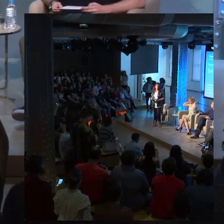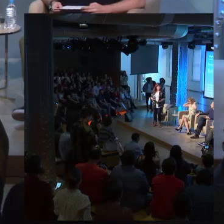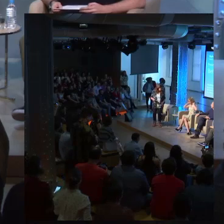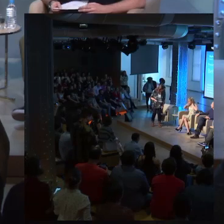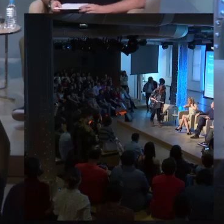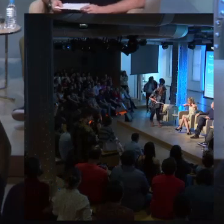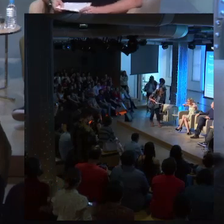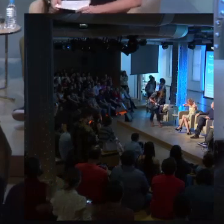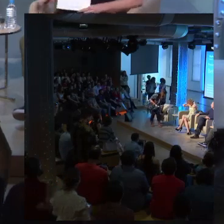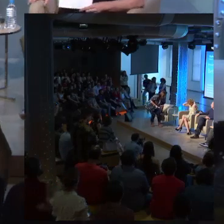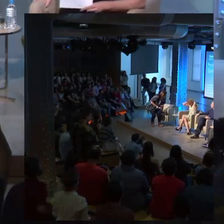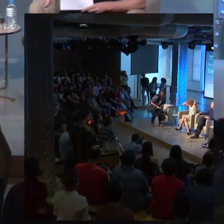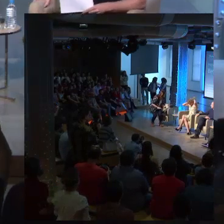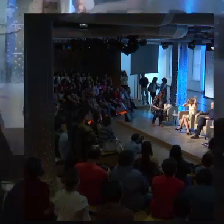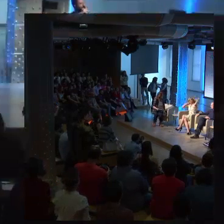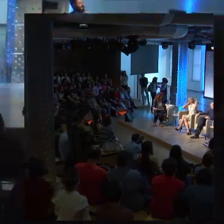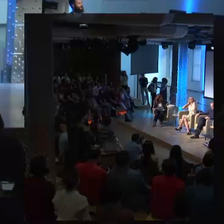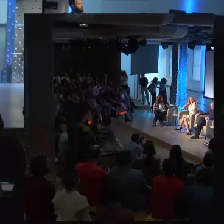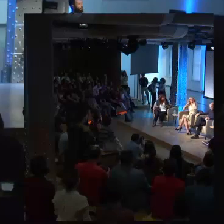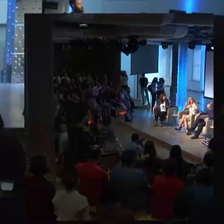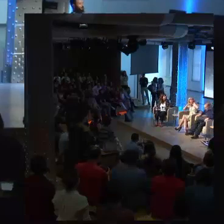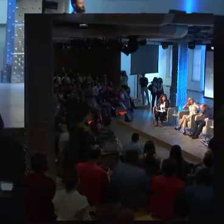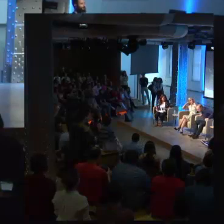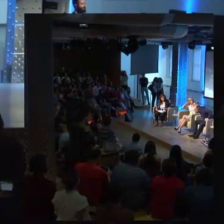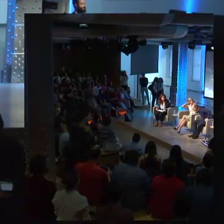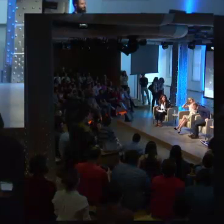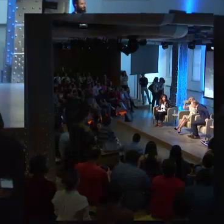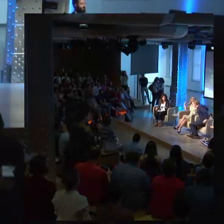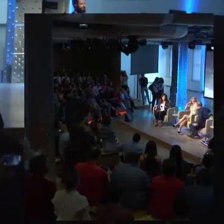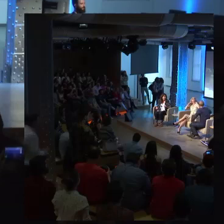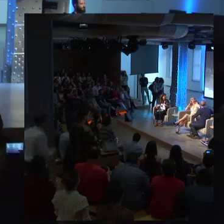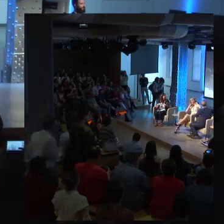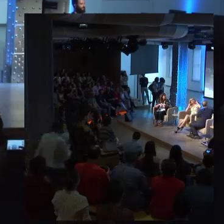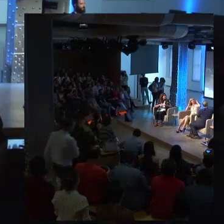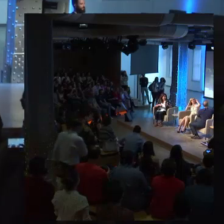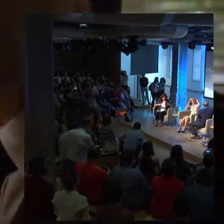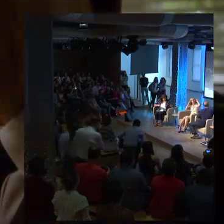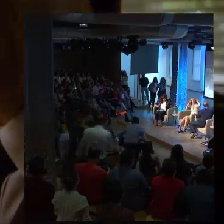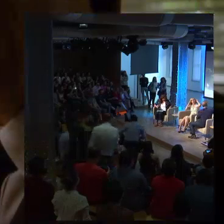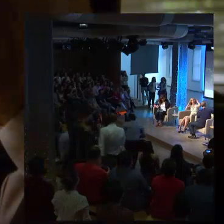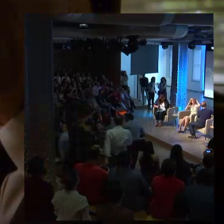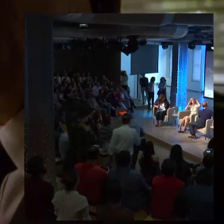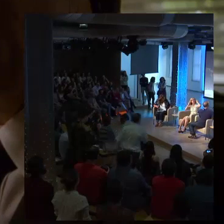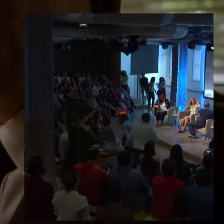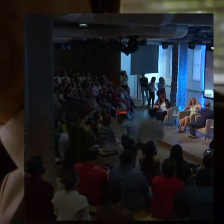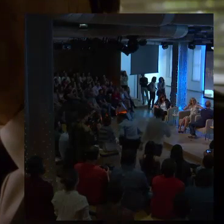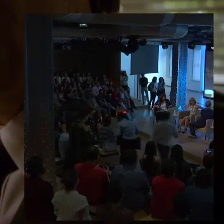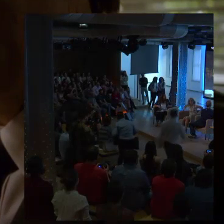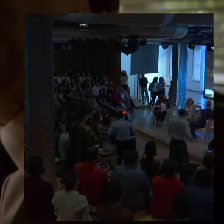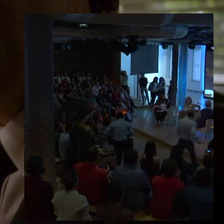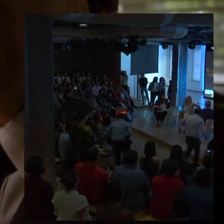the clip of the third season now. A Jimmy McGill no le han ido muy bien las